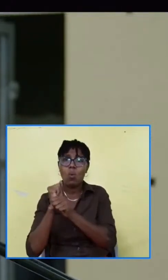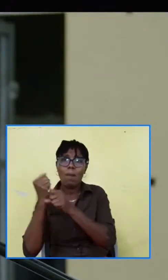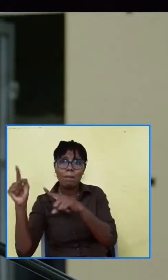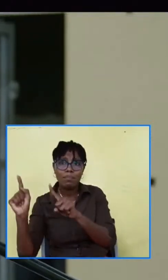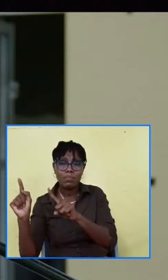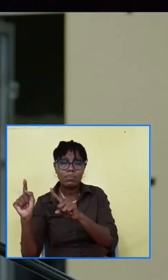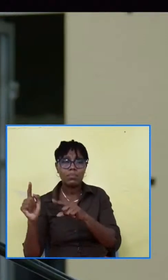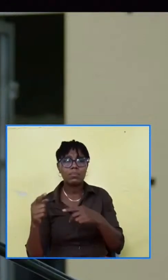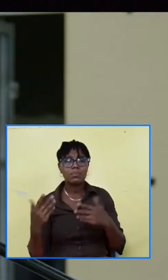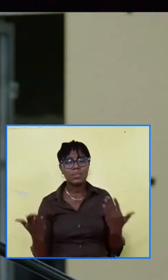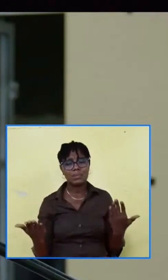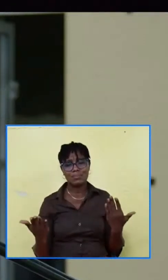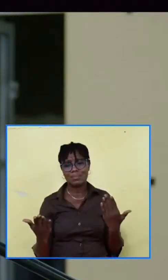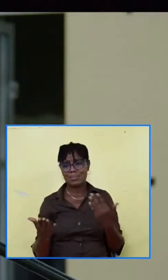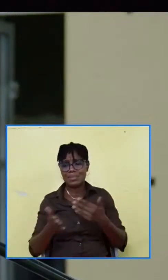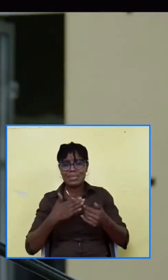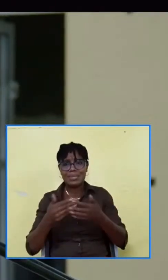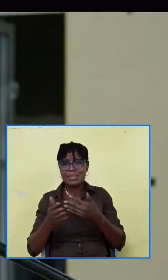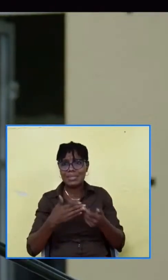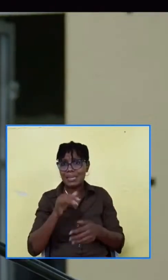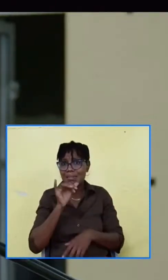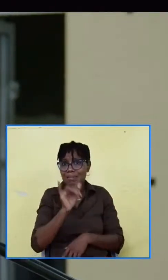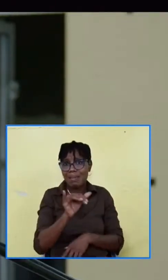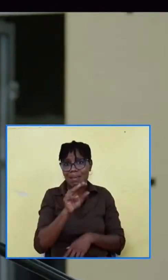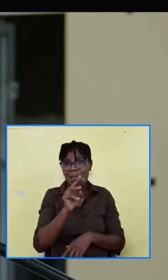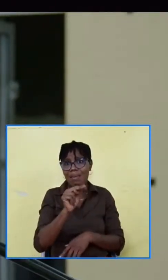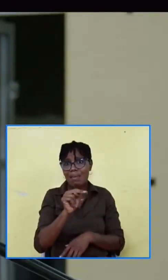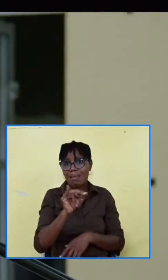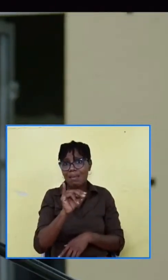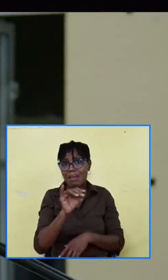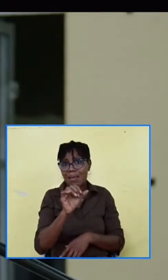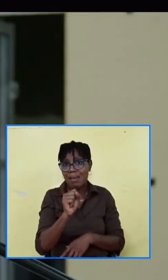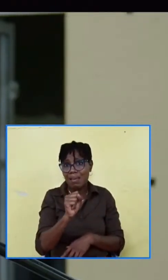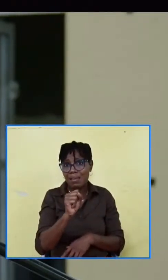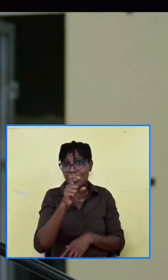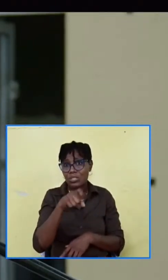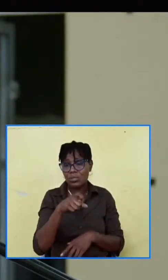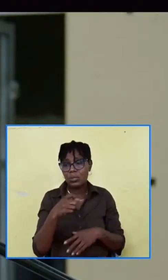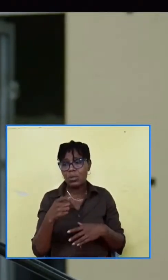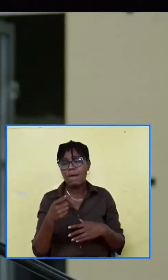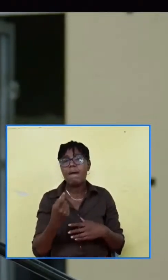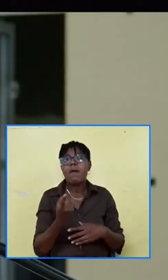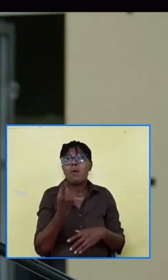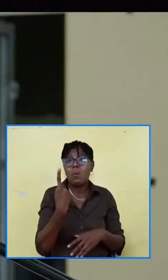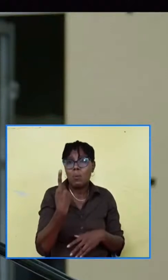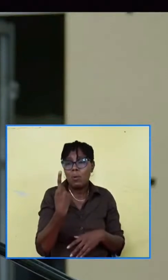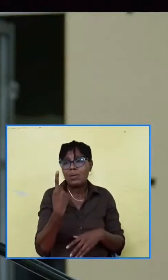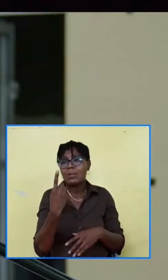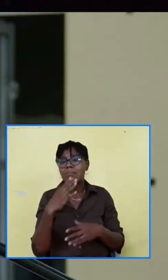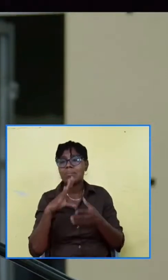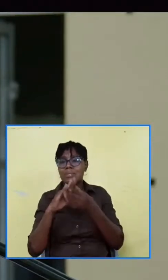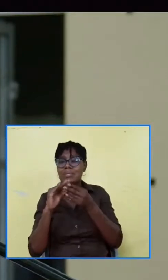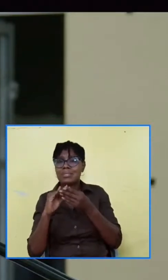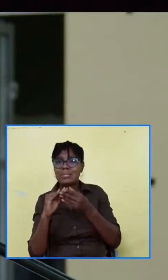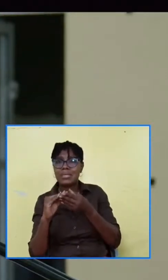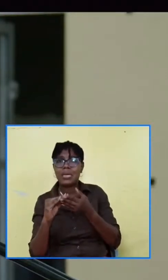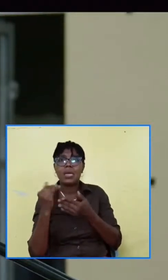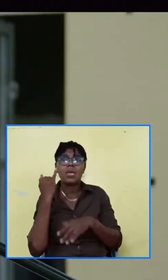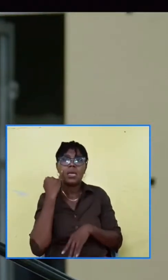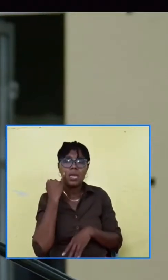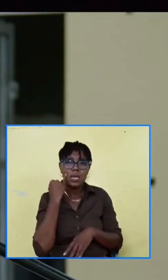or not, is not something that the NIS should be in. And one of the things that I would like to see is the